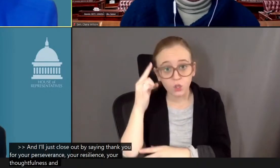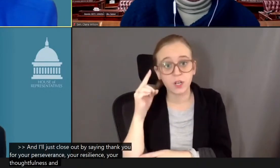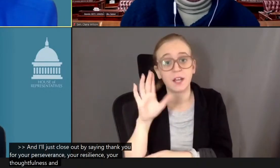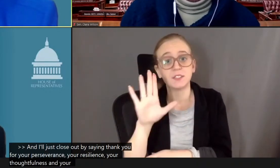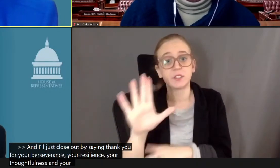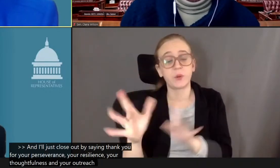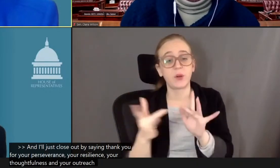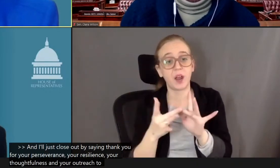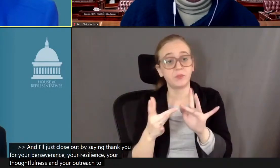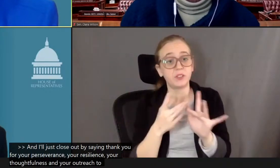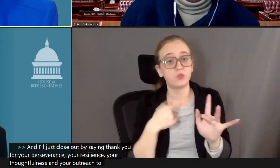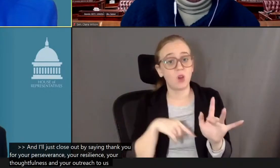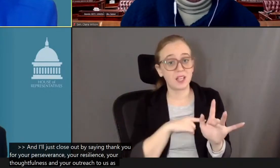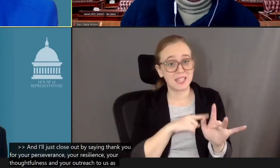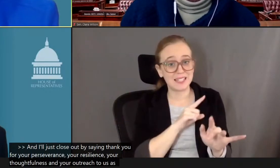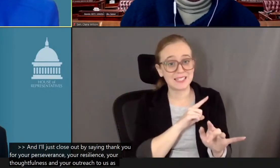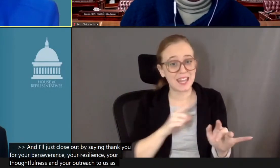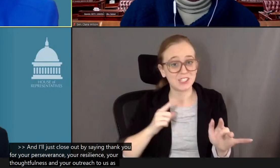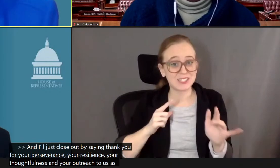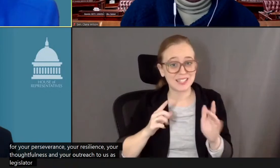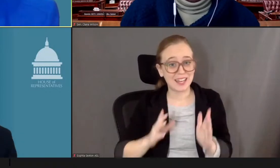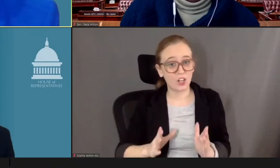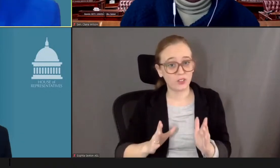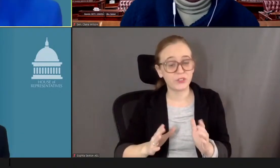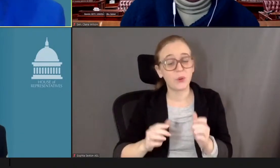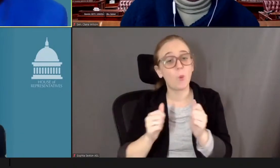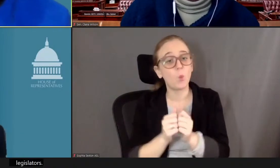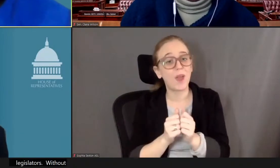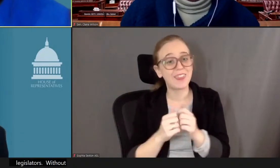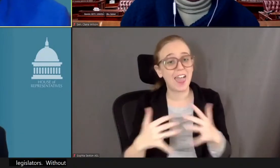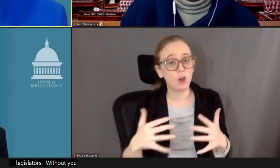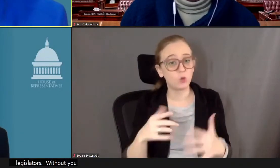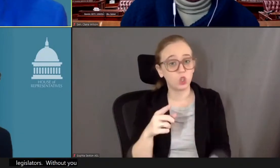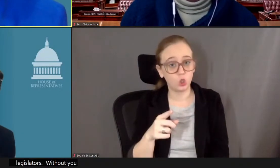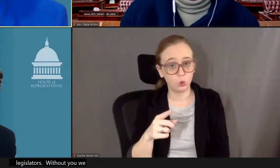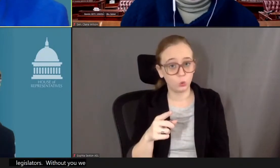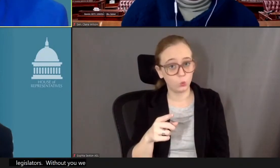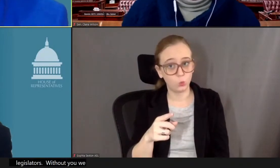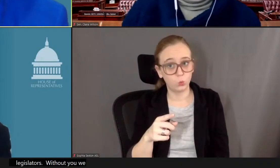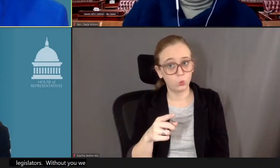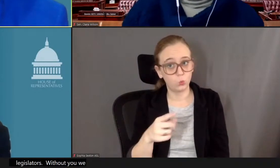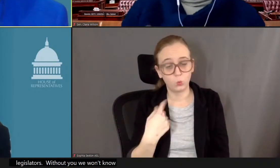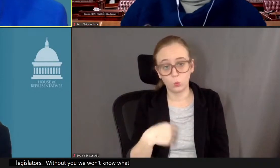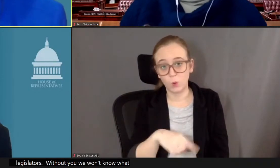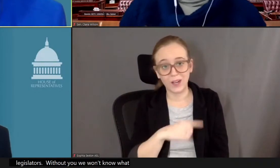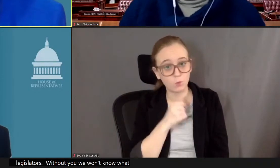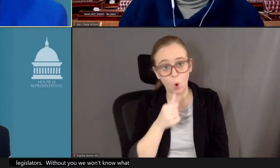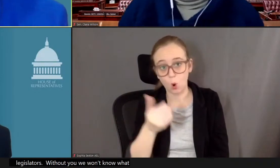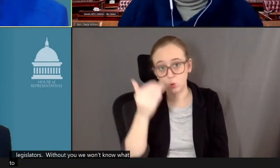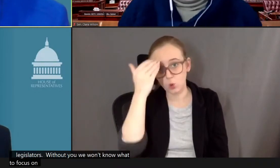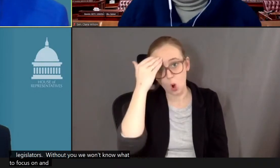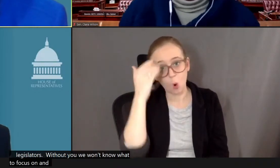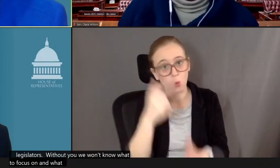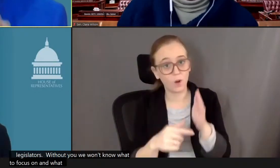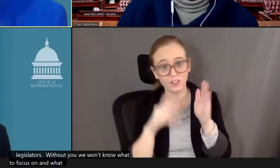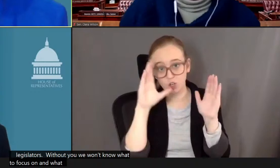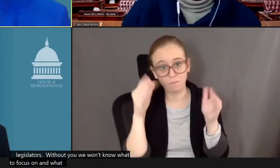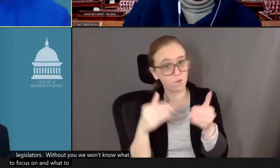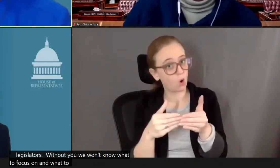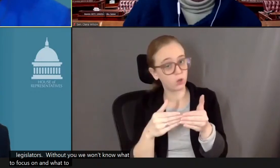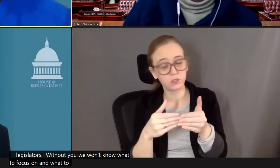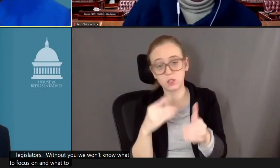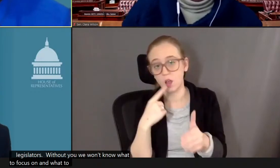us as legislators. Without you, we won't know what to focus on and what to prioritize. So